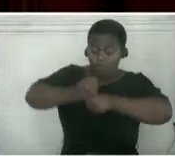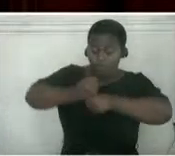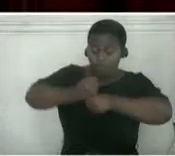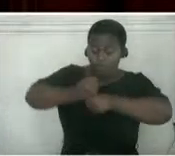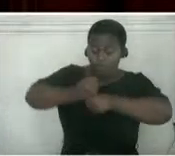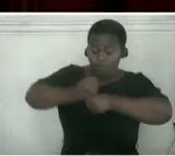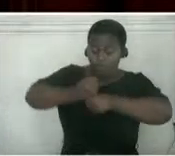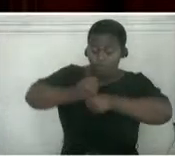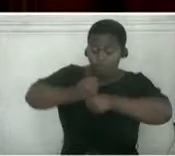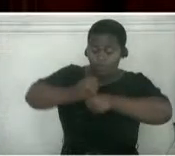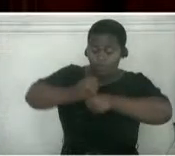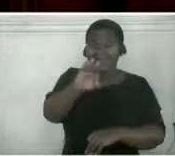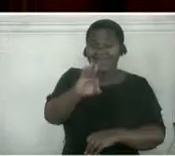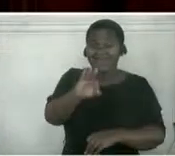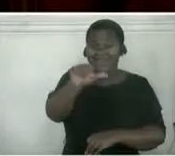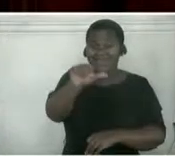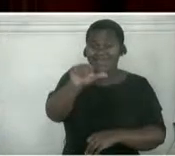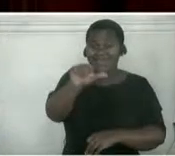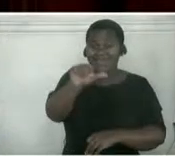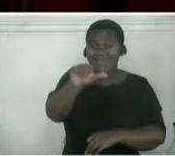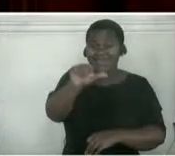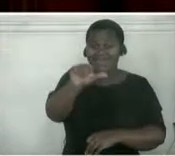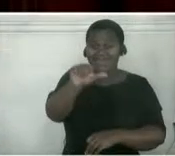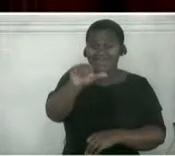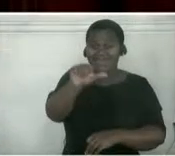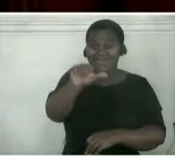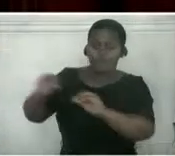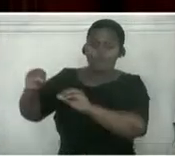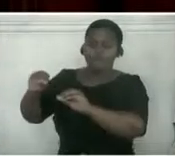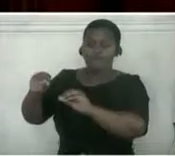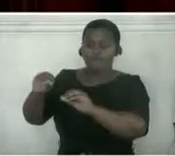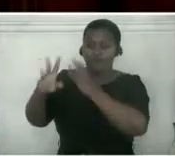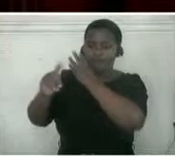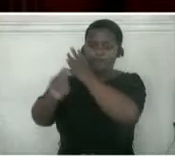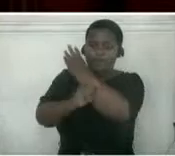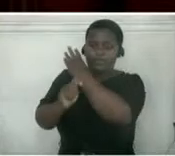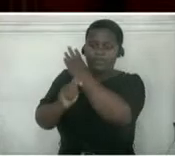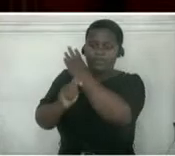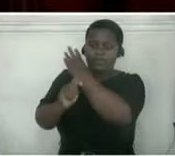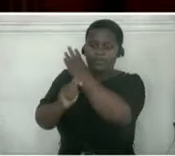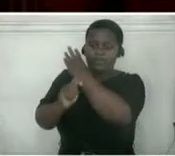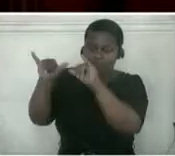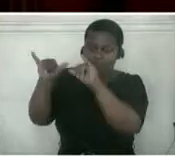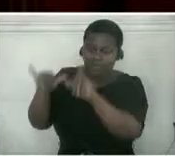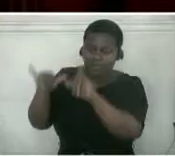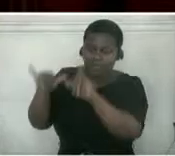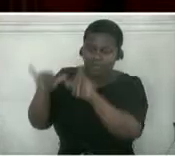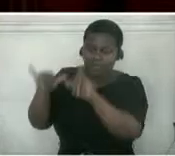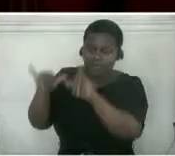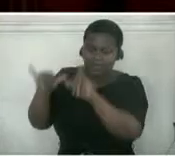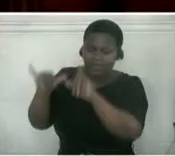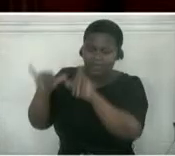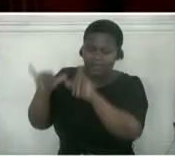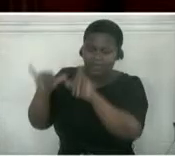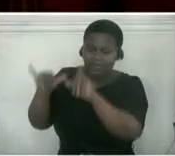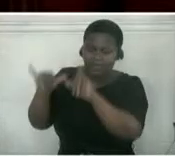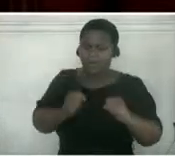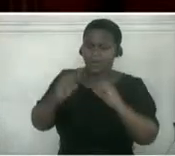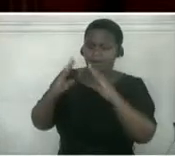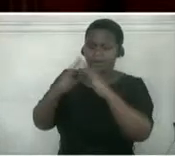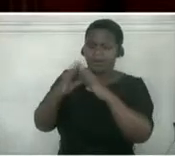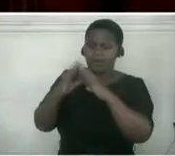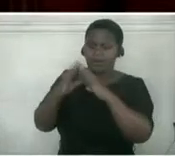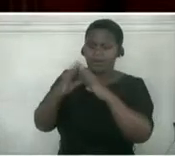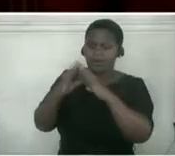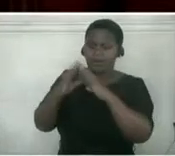engu 360 iphume kuma transit camps iyongena ezindlini zangempela. Sizoqhubeka